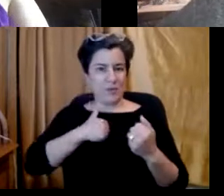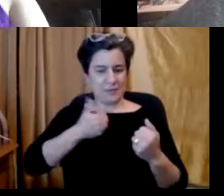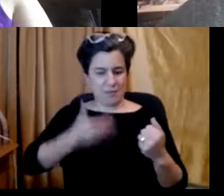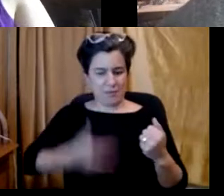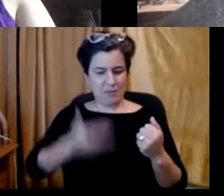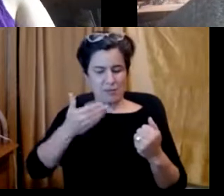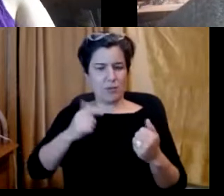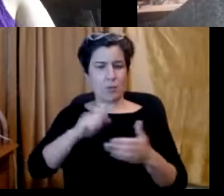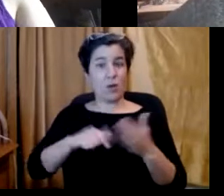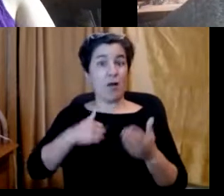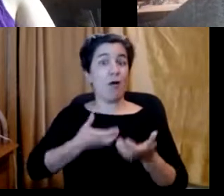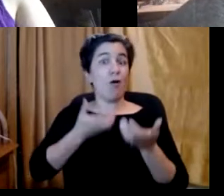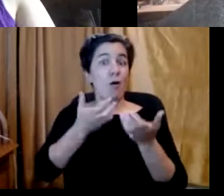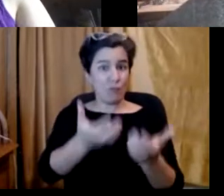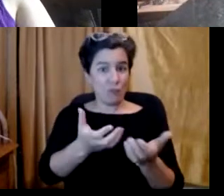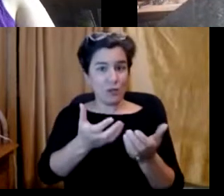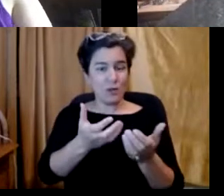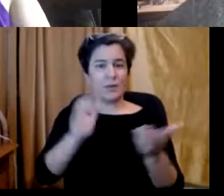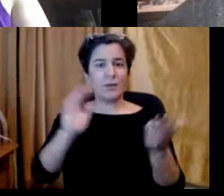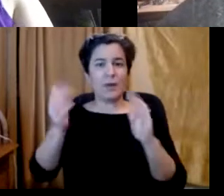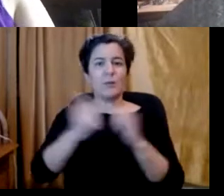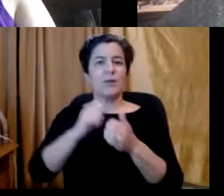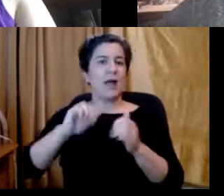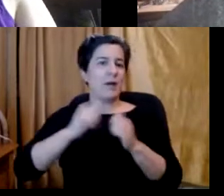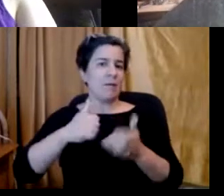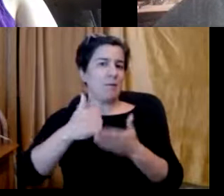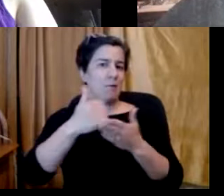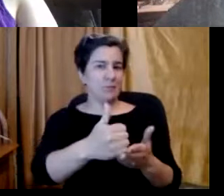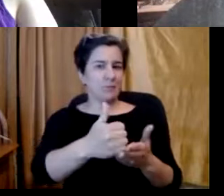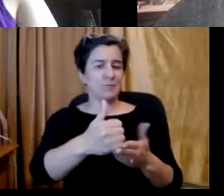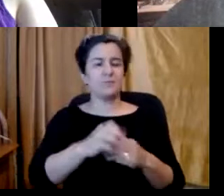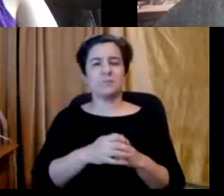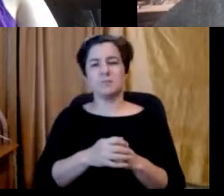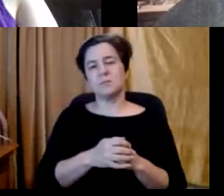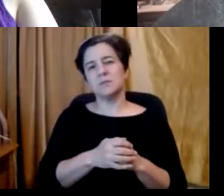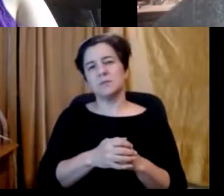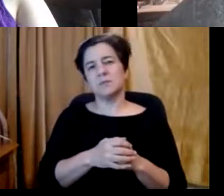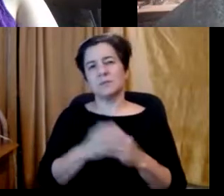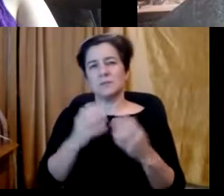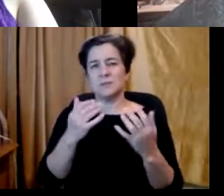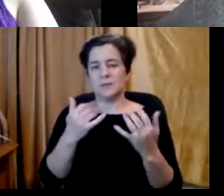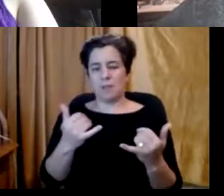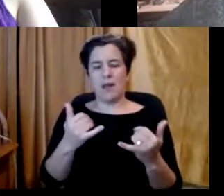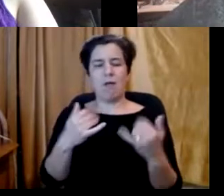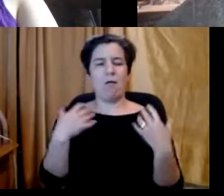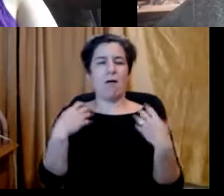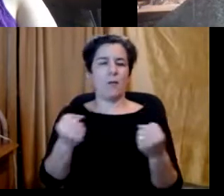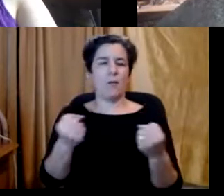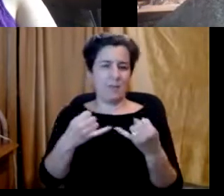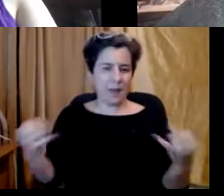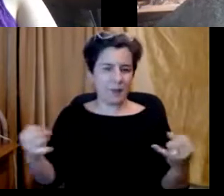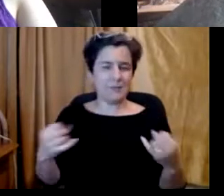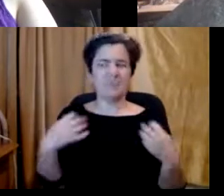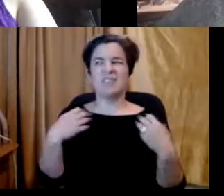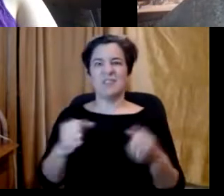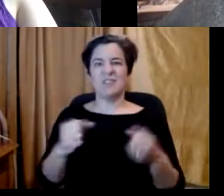table, as opposed to how I can help. So now it's about having healthy boundaries, healthy